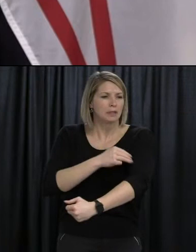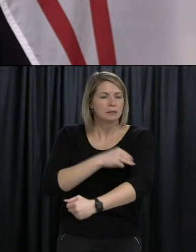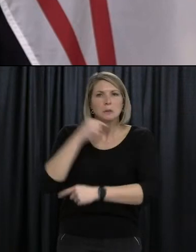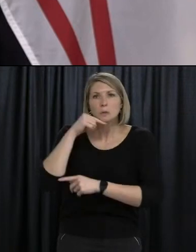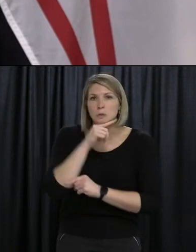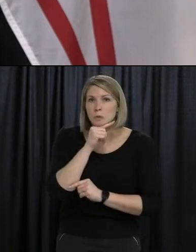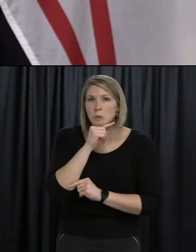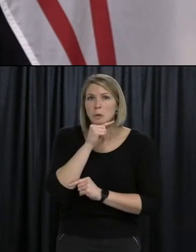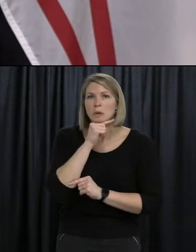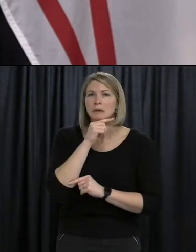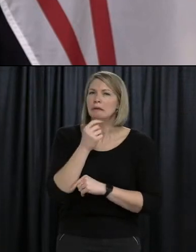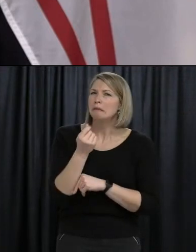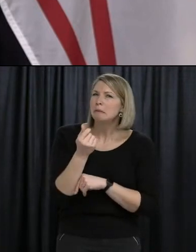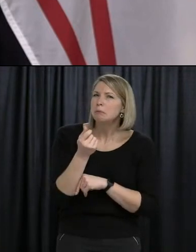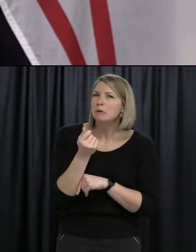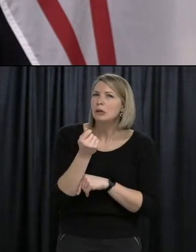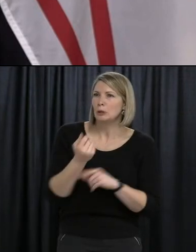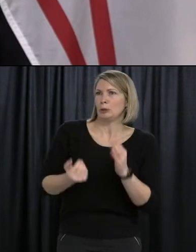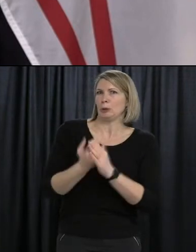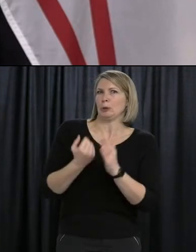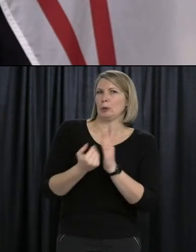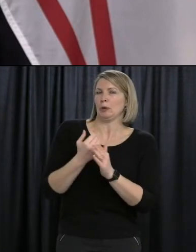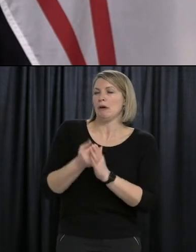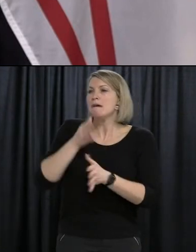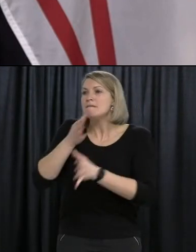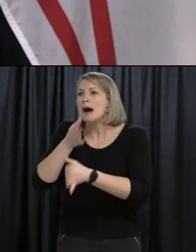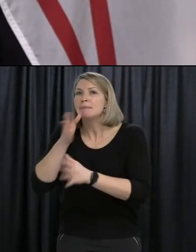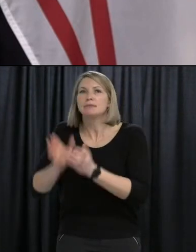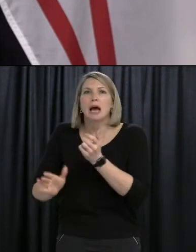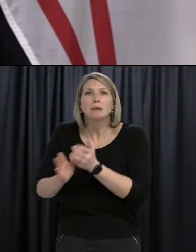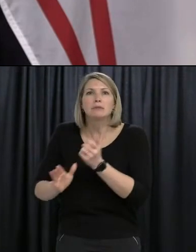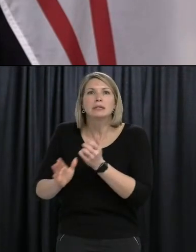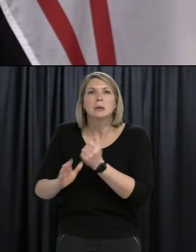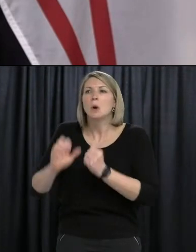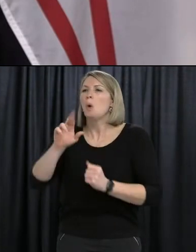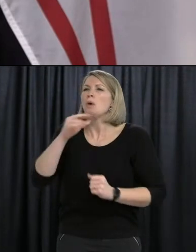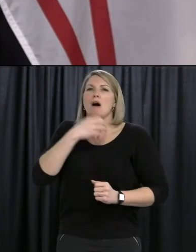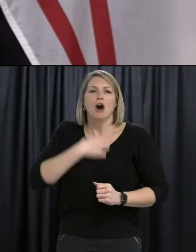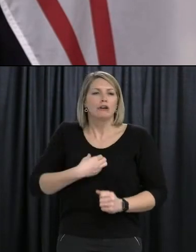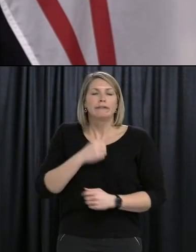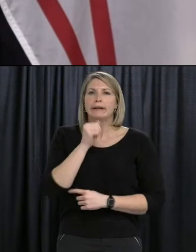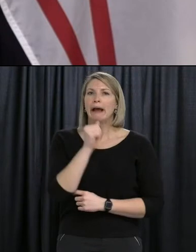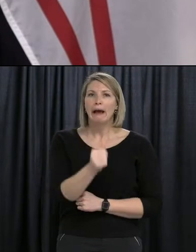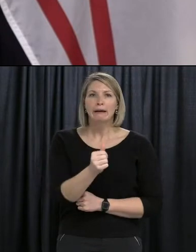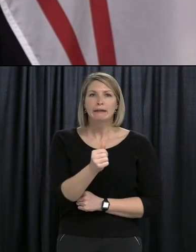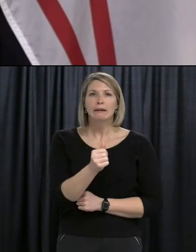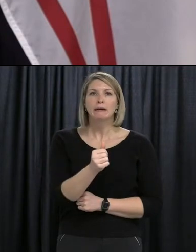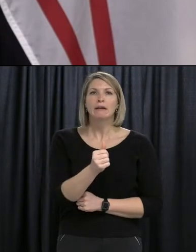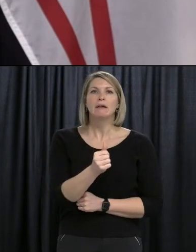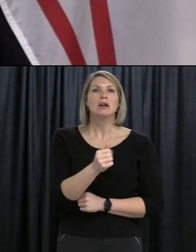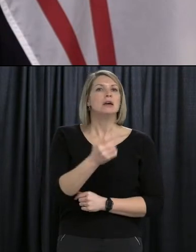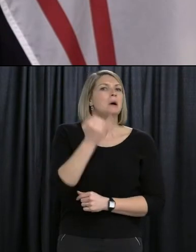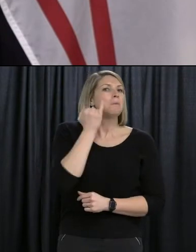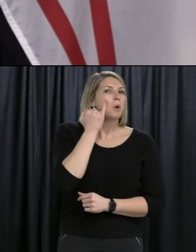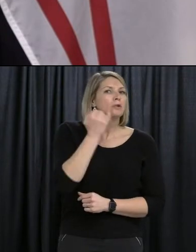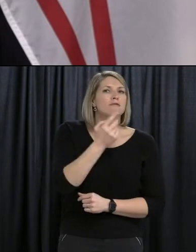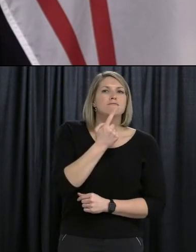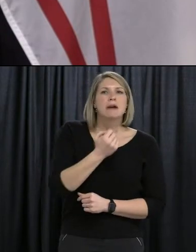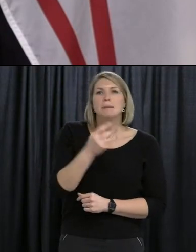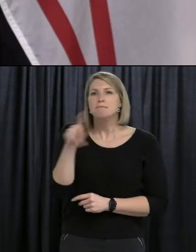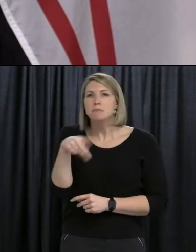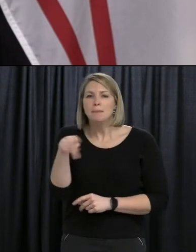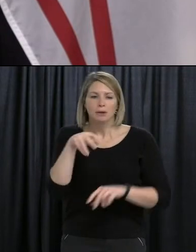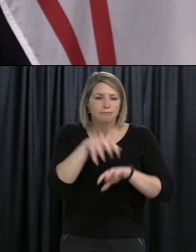aches, loss of appetite, vomiting or diarrhea for more than 24 hours, and small red or purple spots on the